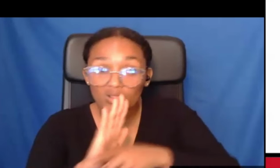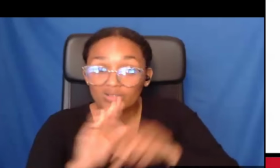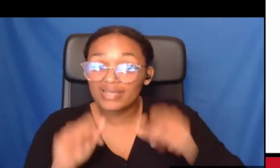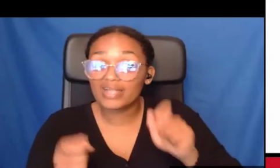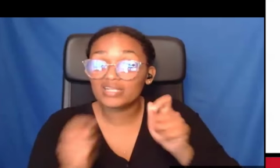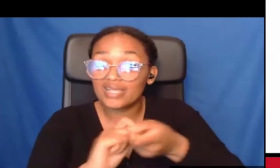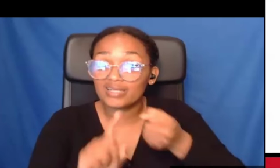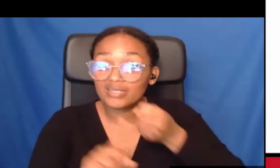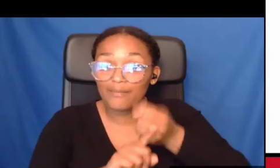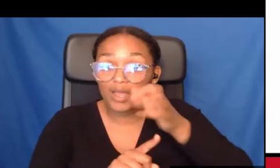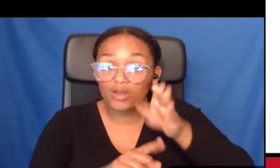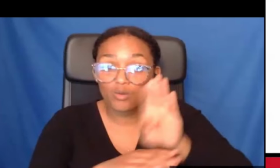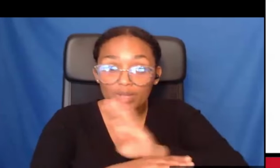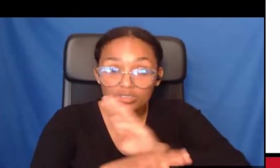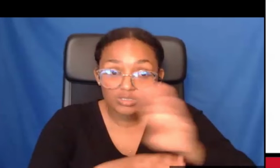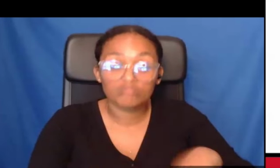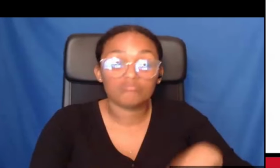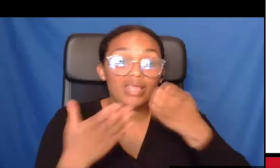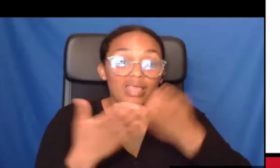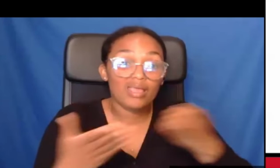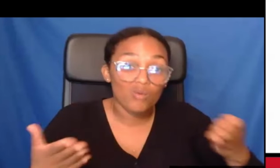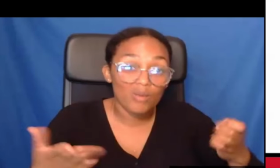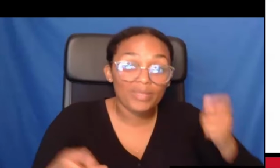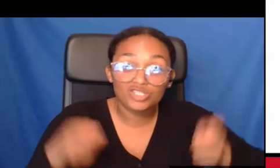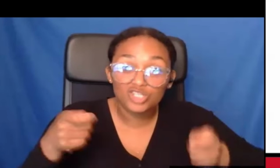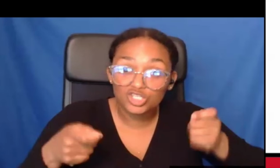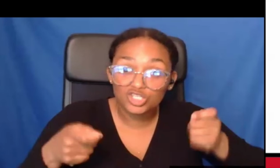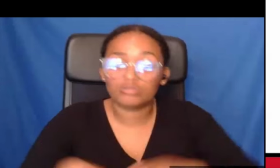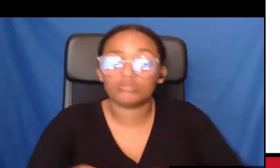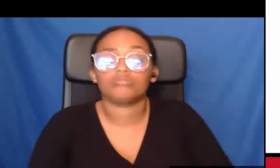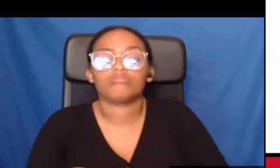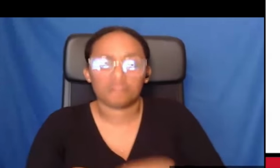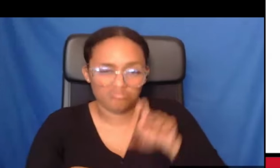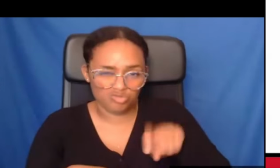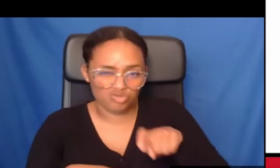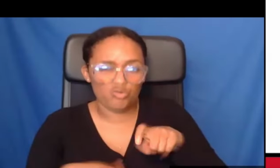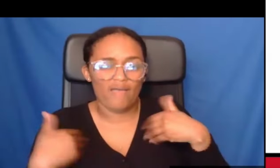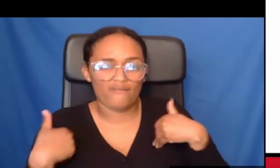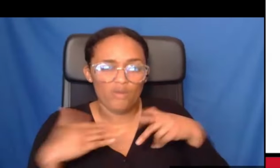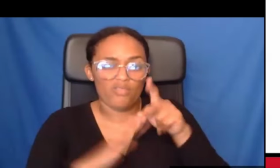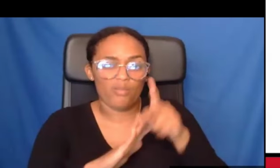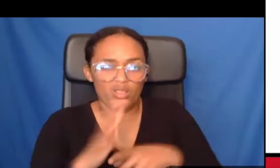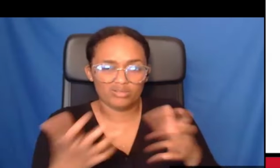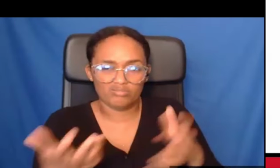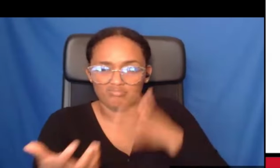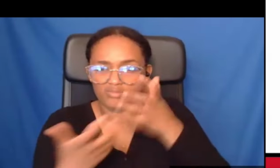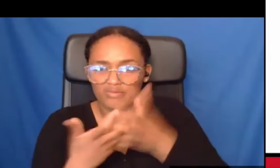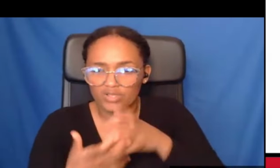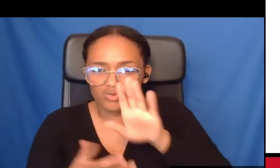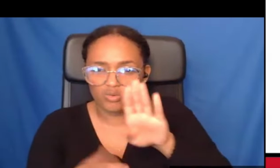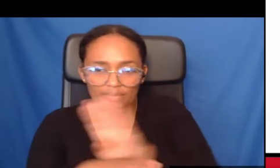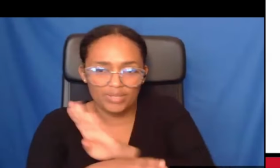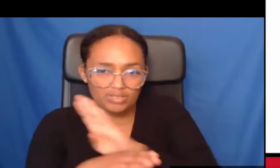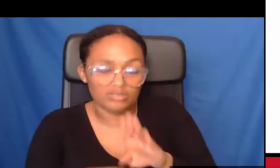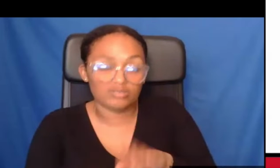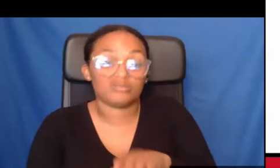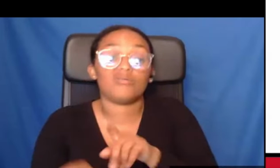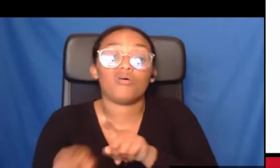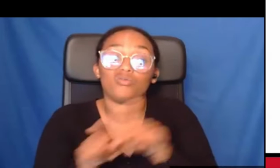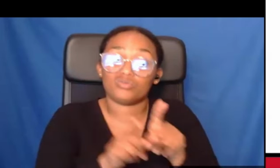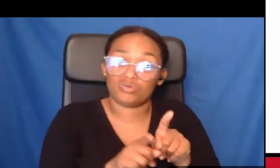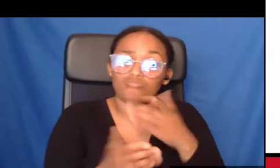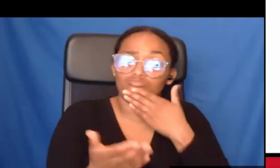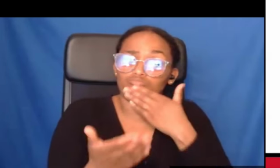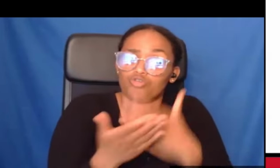ensure you are purchasing the best policy for your particular business at a competitive price. That's another thing too, which I haven't